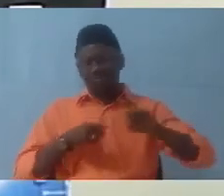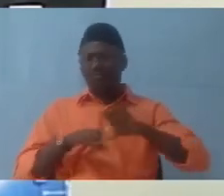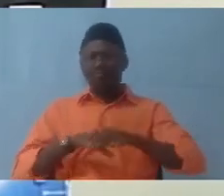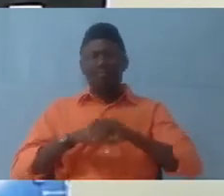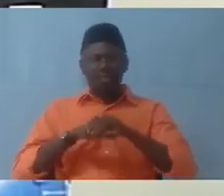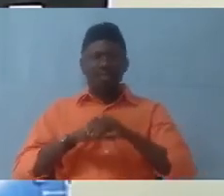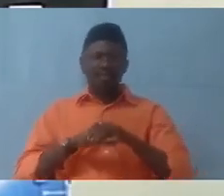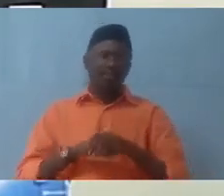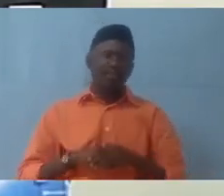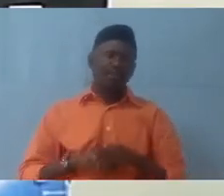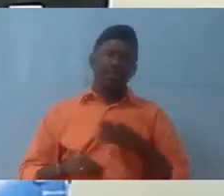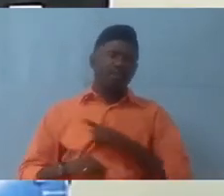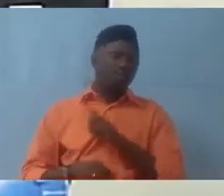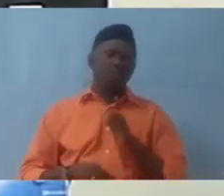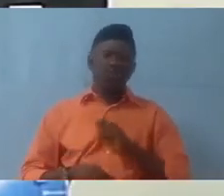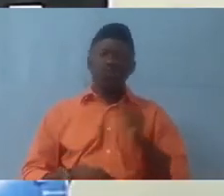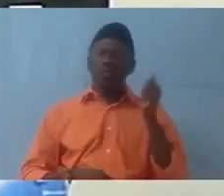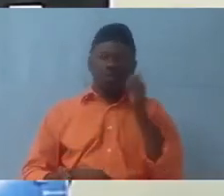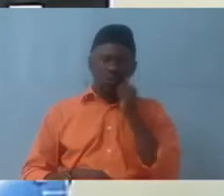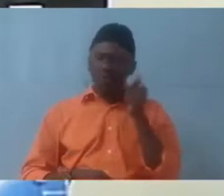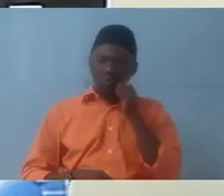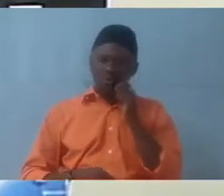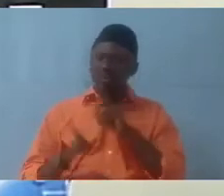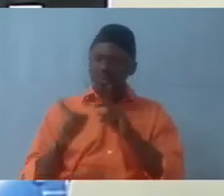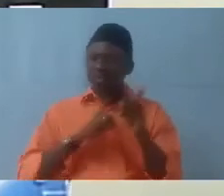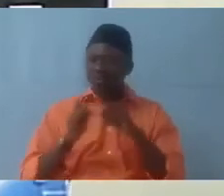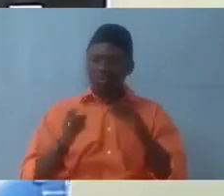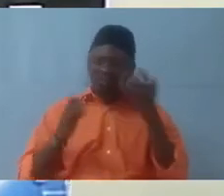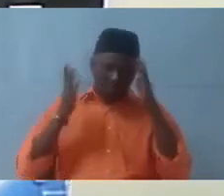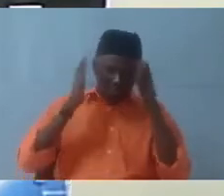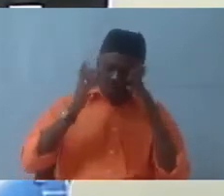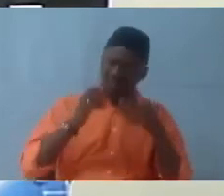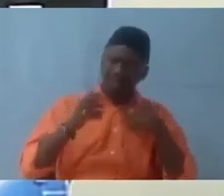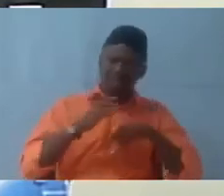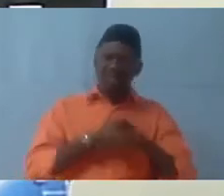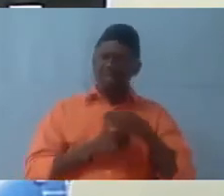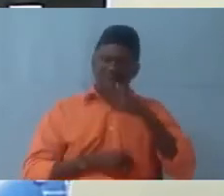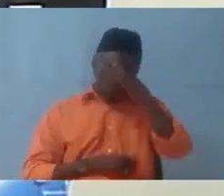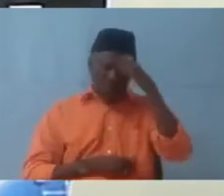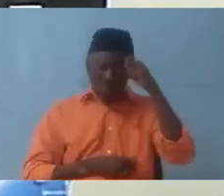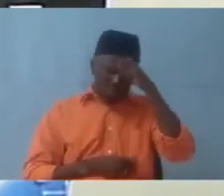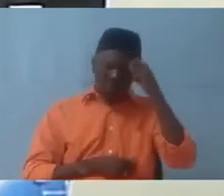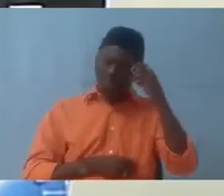lool. And so we always discuss our problems during